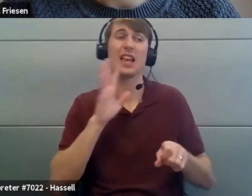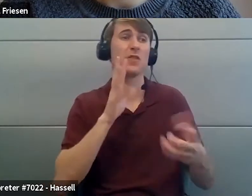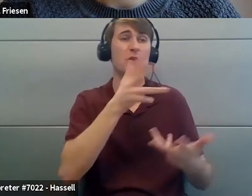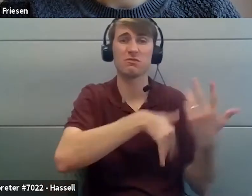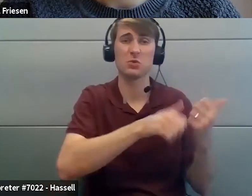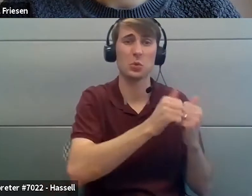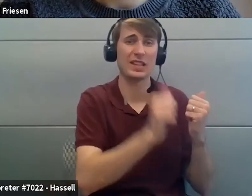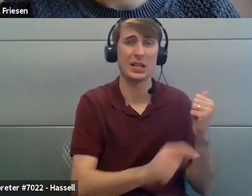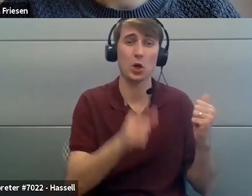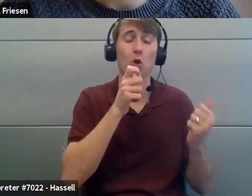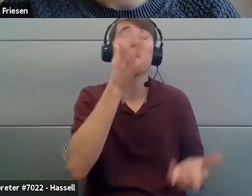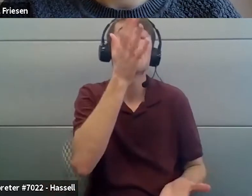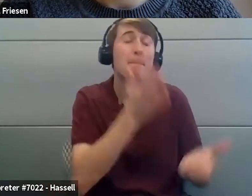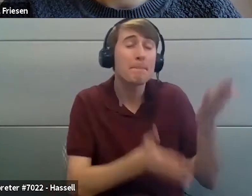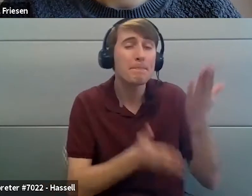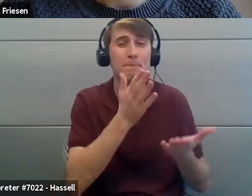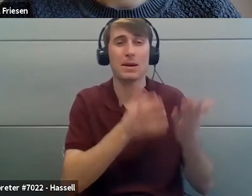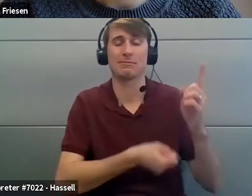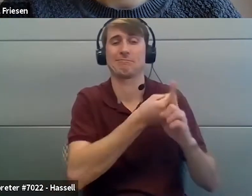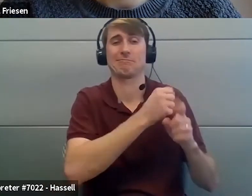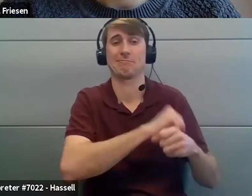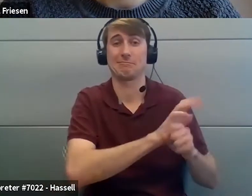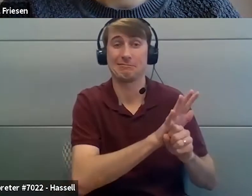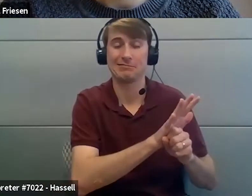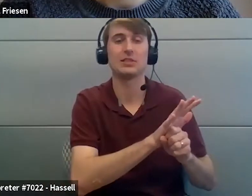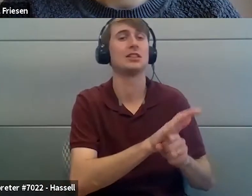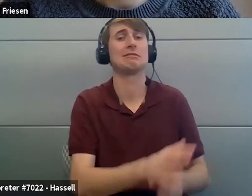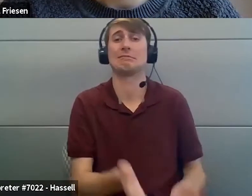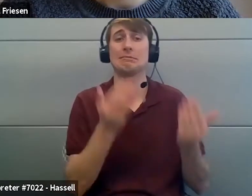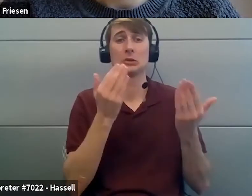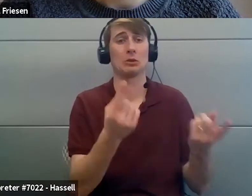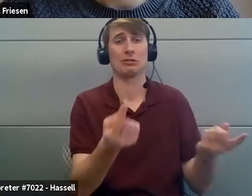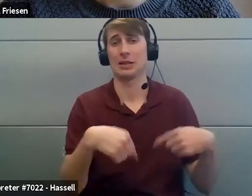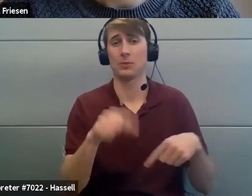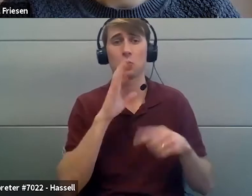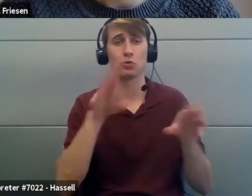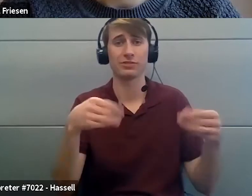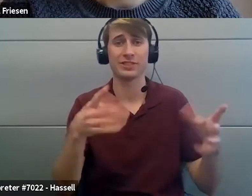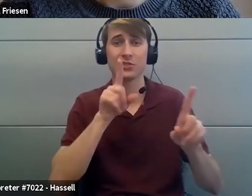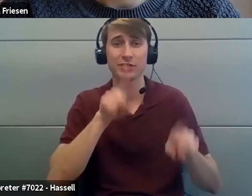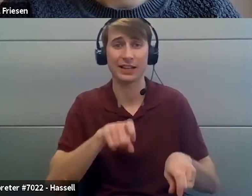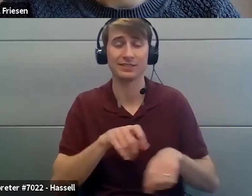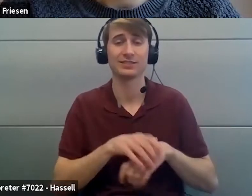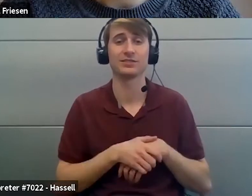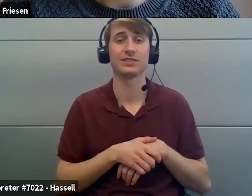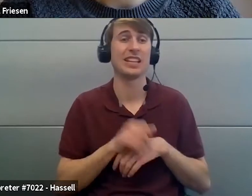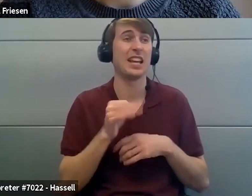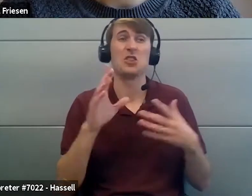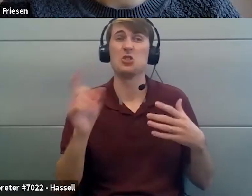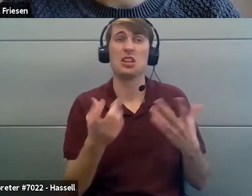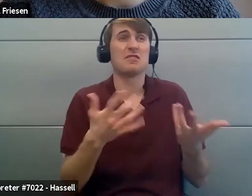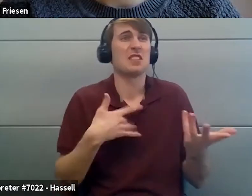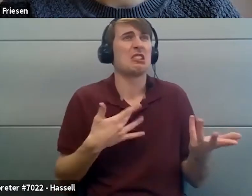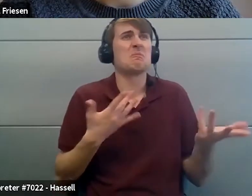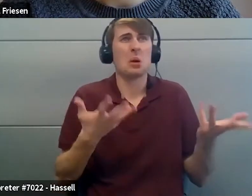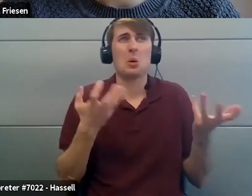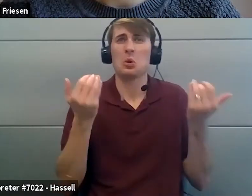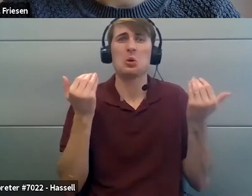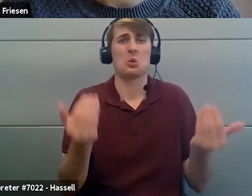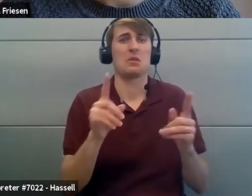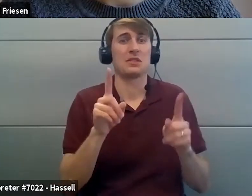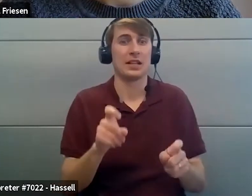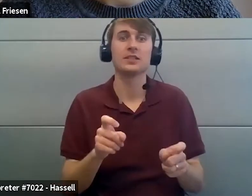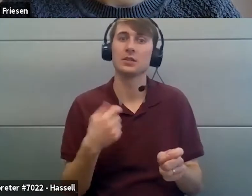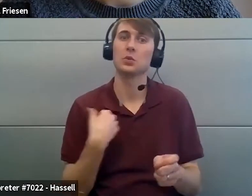get tested. Or if you just want to test for the heck of it, we'd also like to see you. You know, previously we